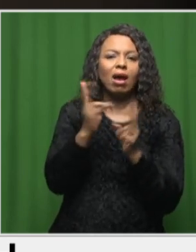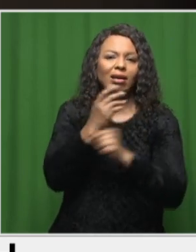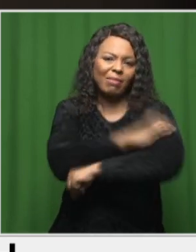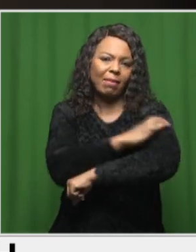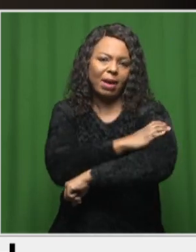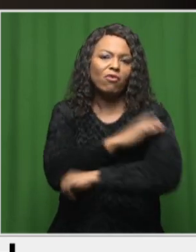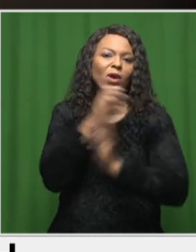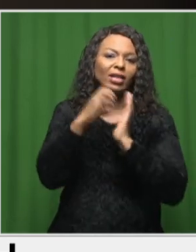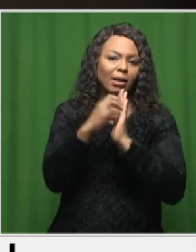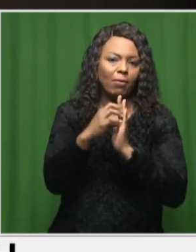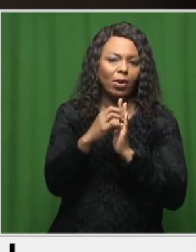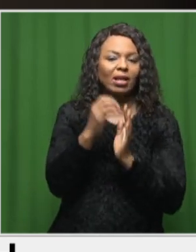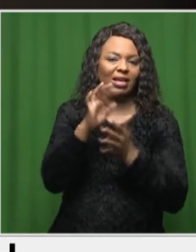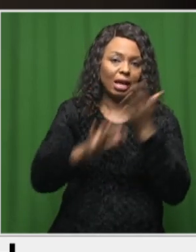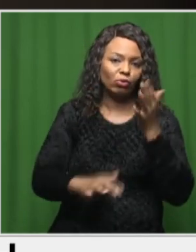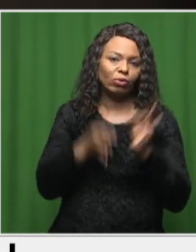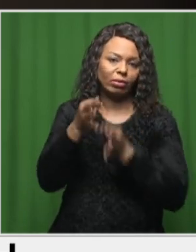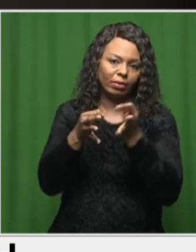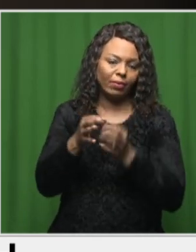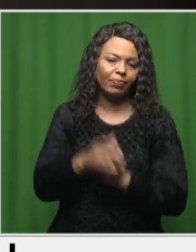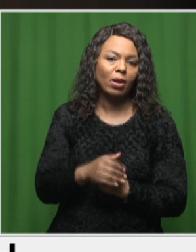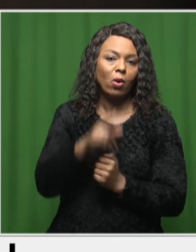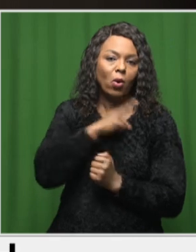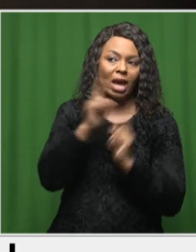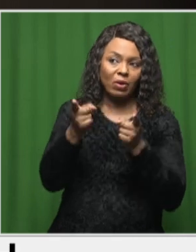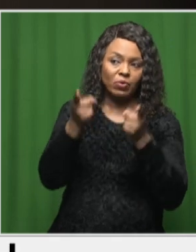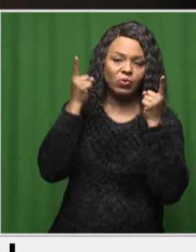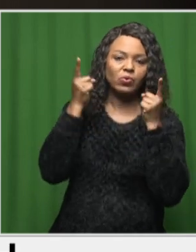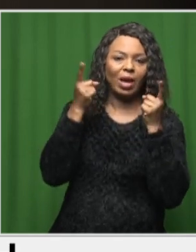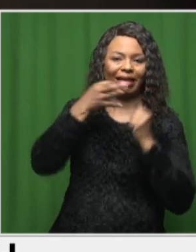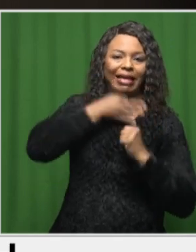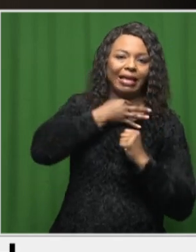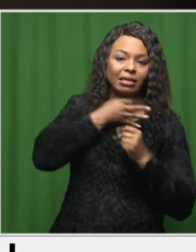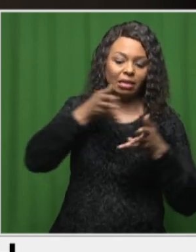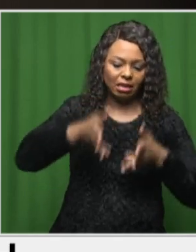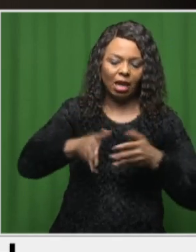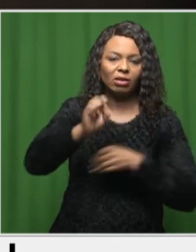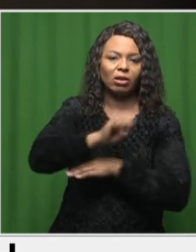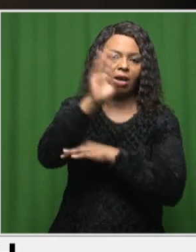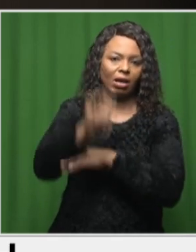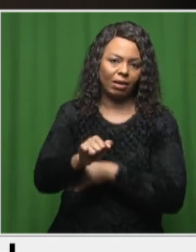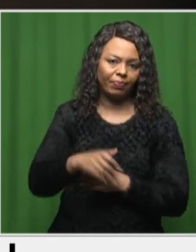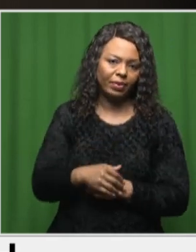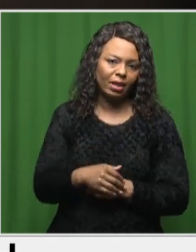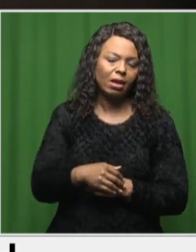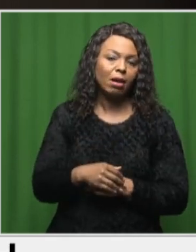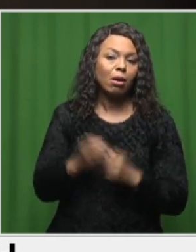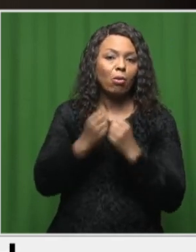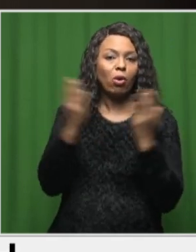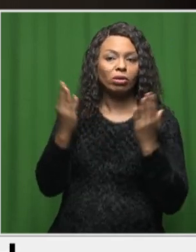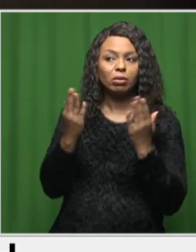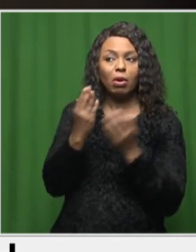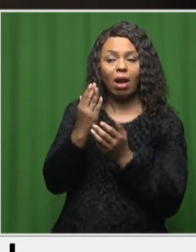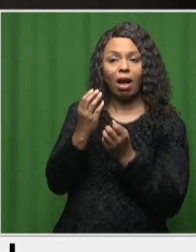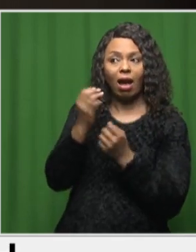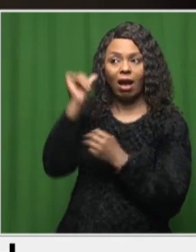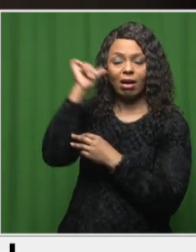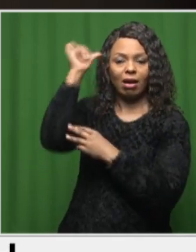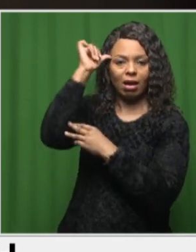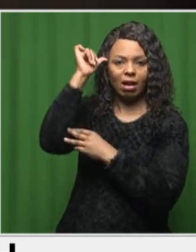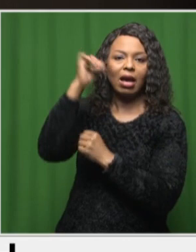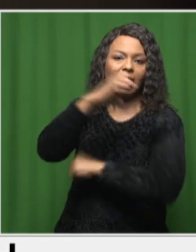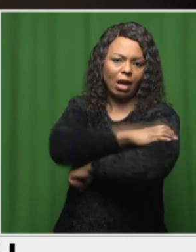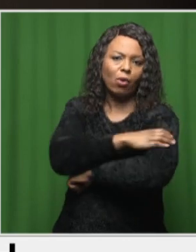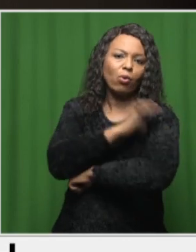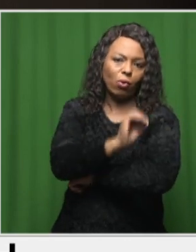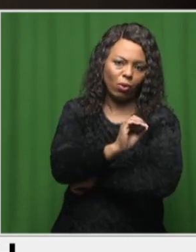just give you the scenario of why it's so dangerous for us in the country. Is half of the adults are